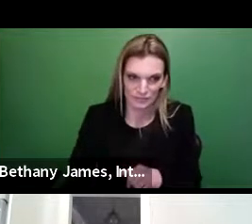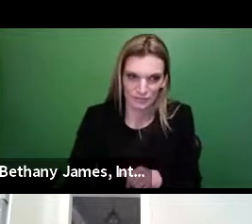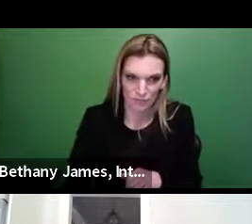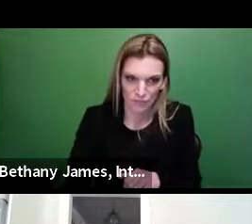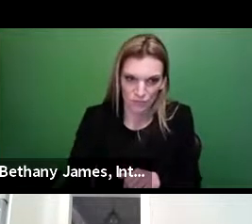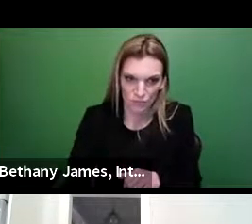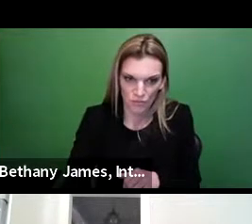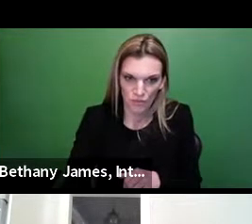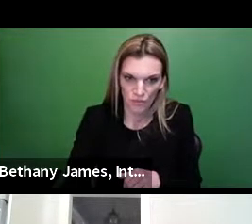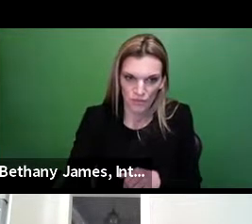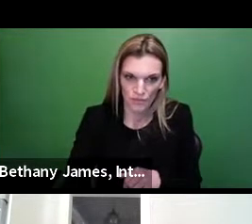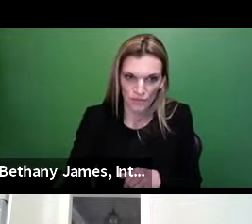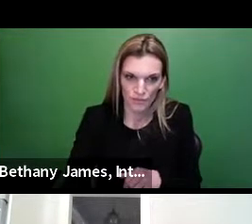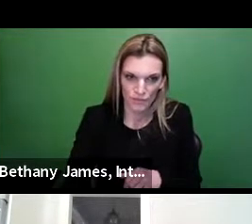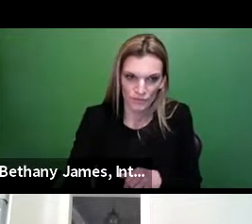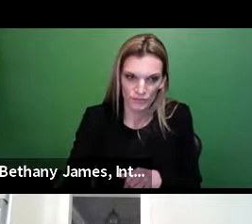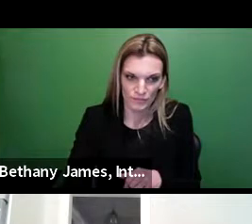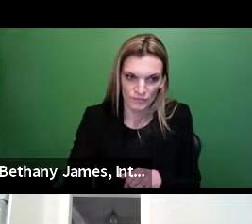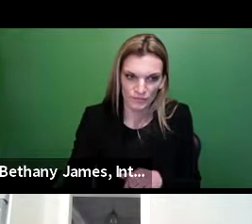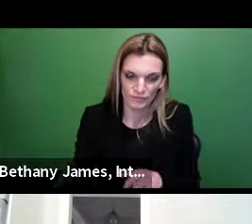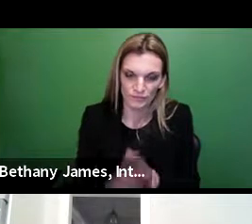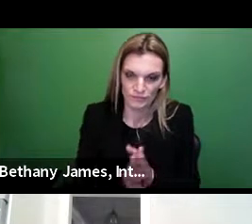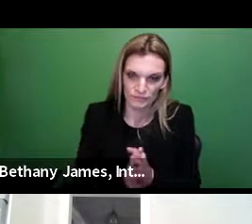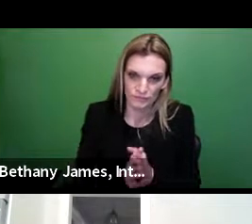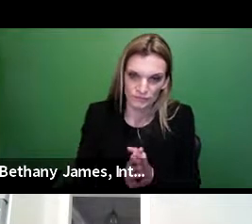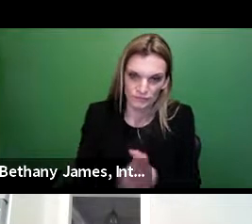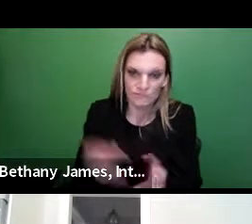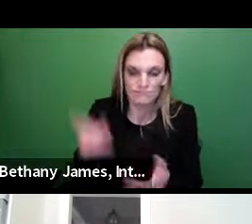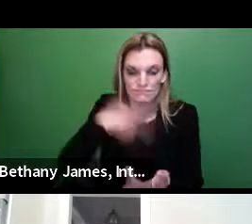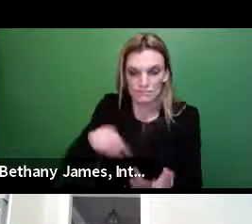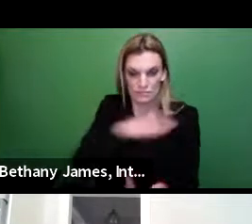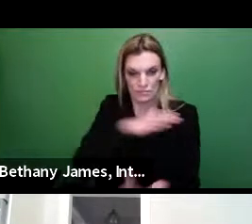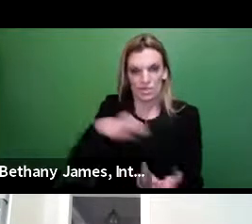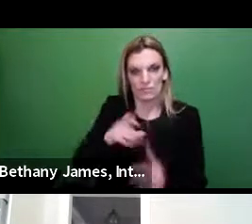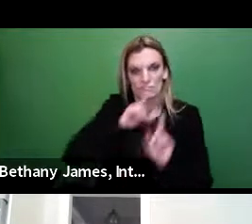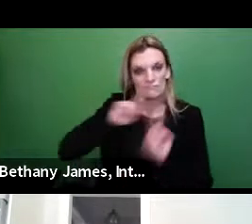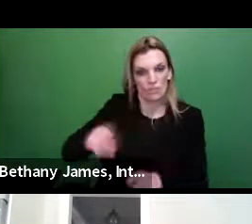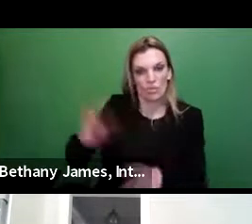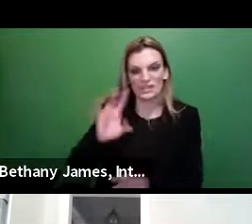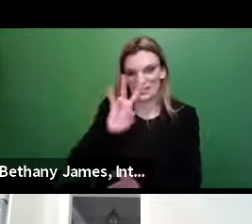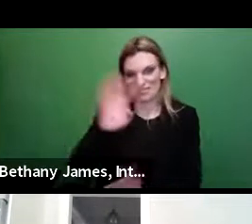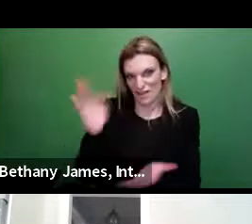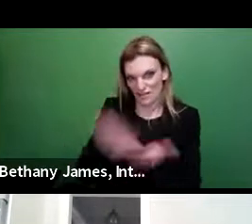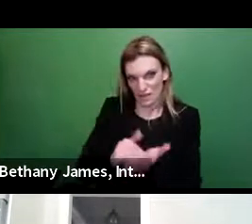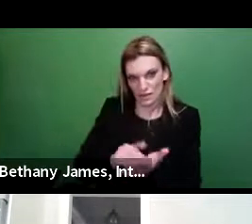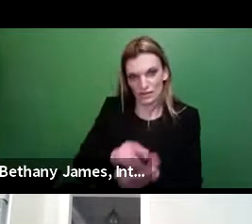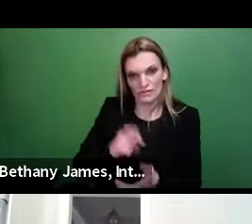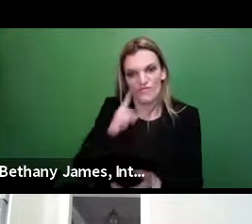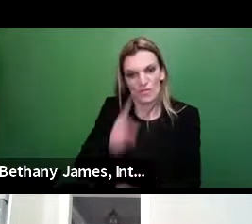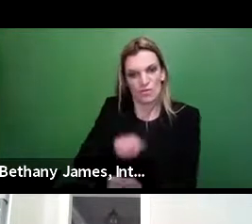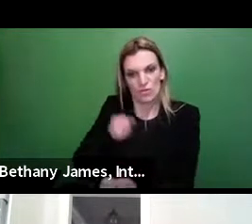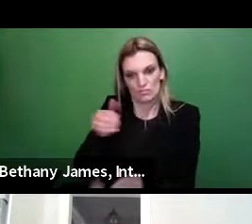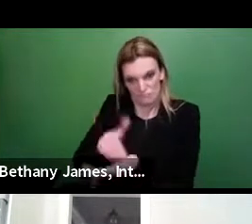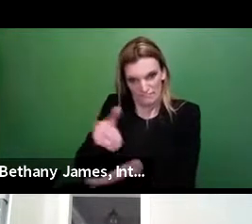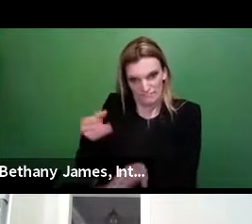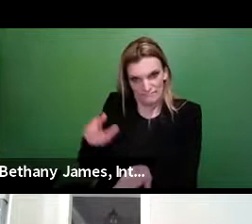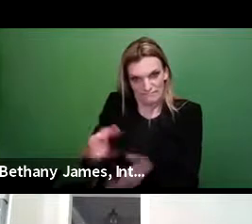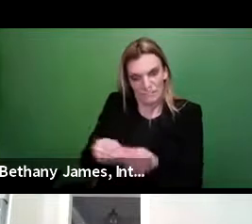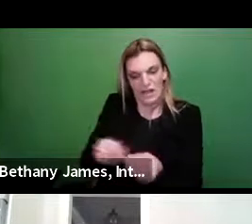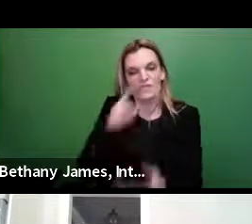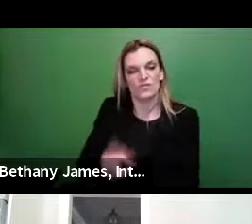2019, the commission committed MDCR to provide $75,000 in support and to secure additional